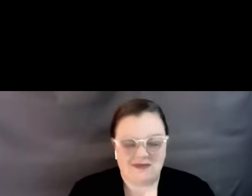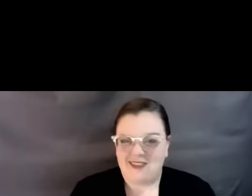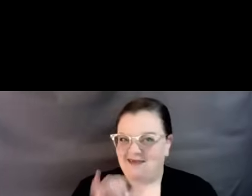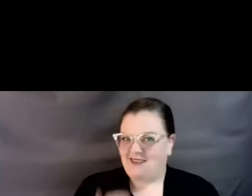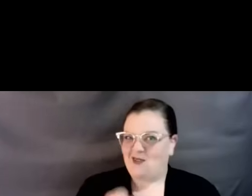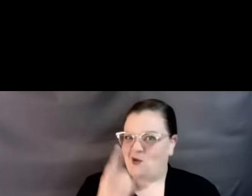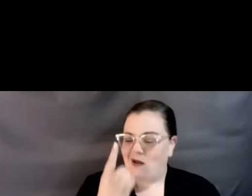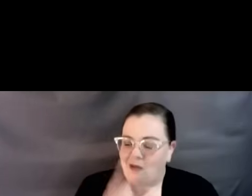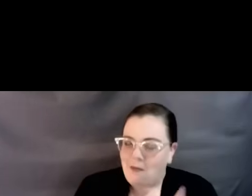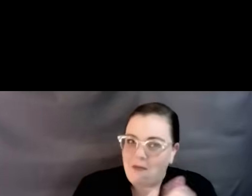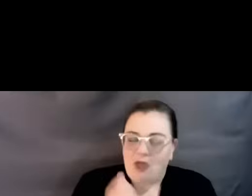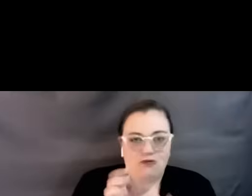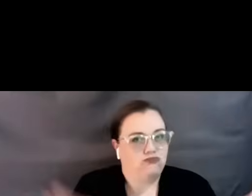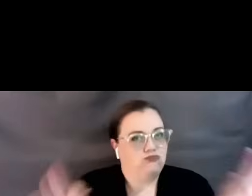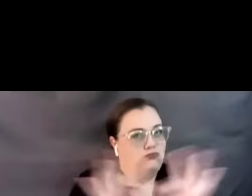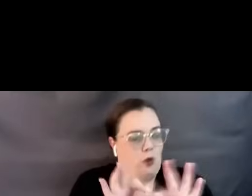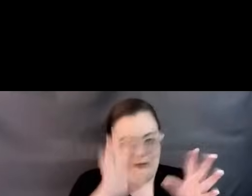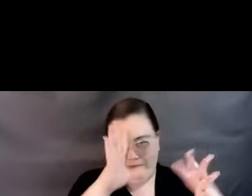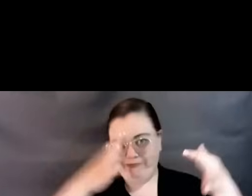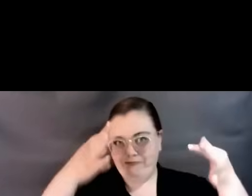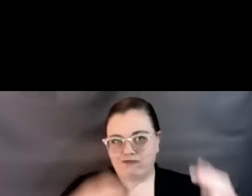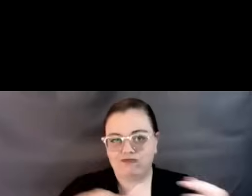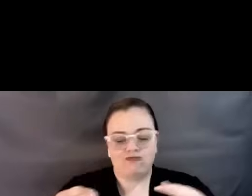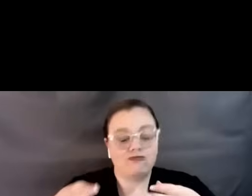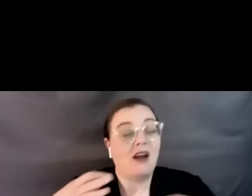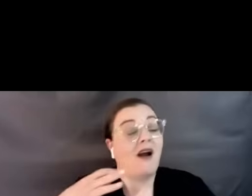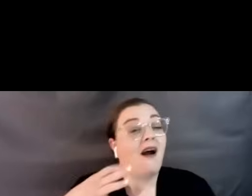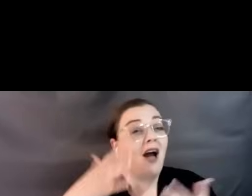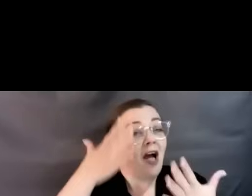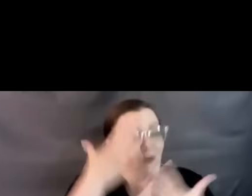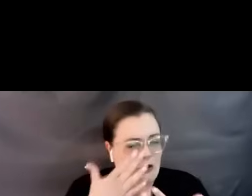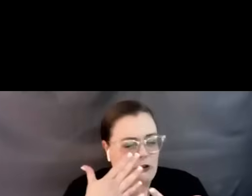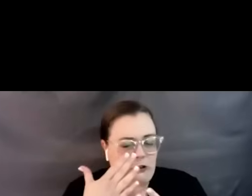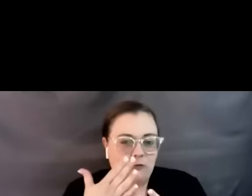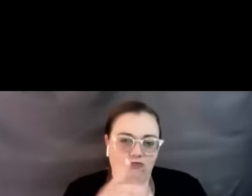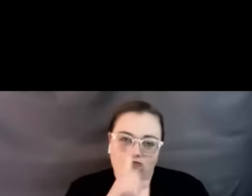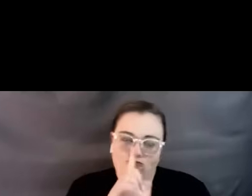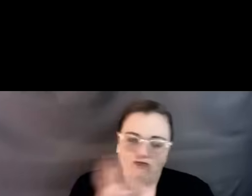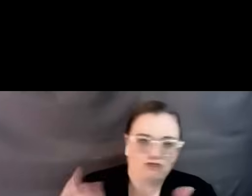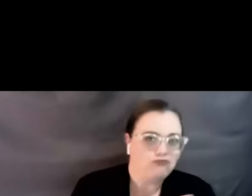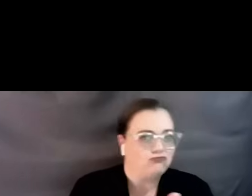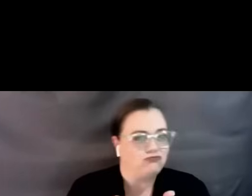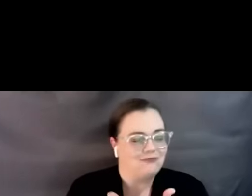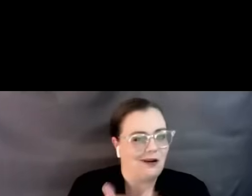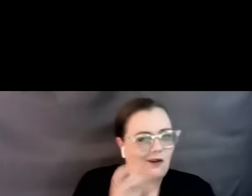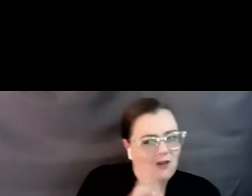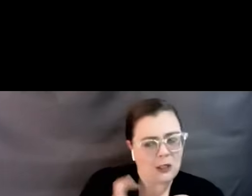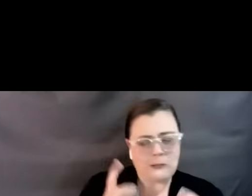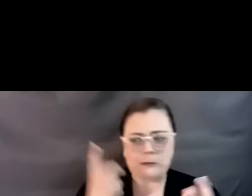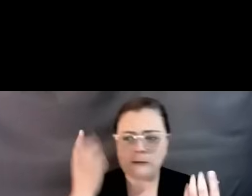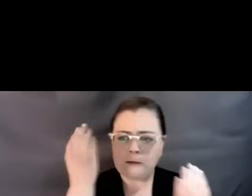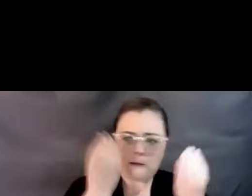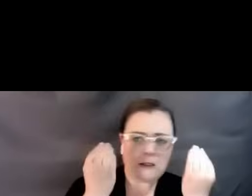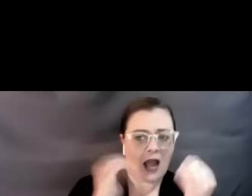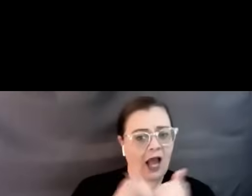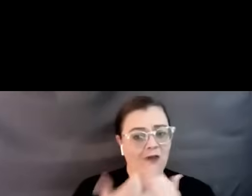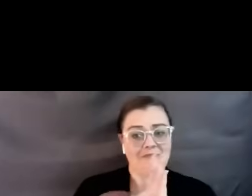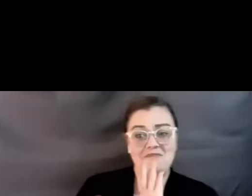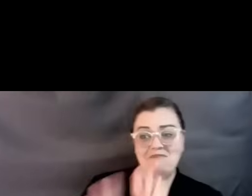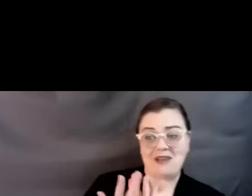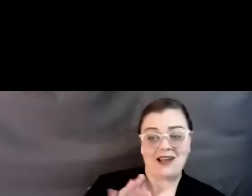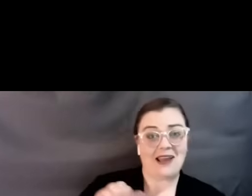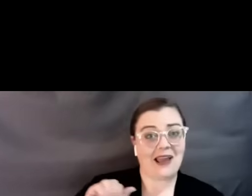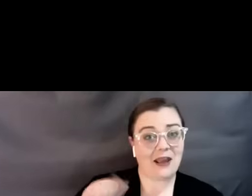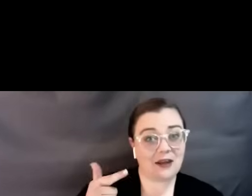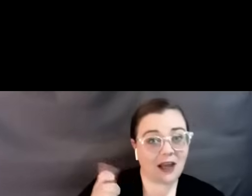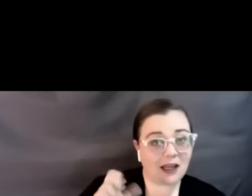make. Unfortunately, it can also be one of the most difficult, whether it's choosing an agent, a publicist, an attorney. It's